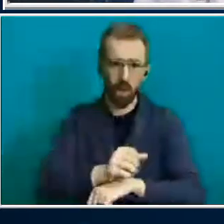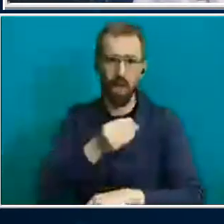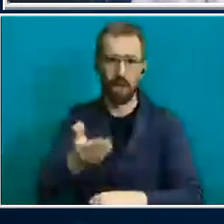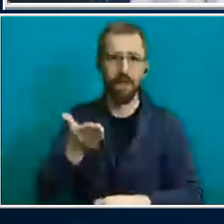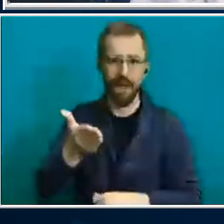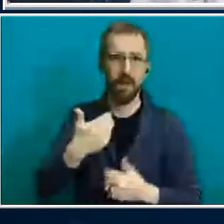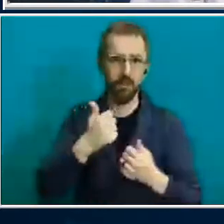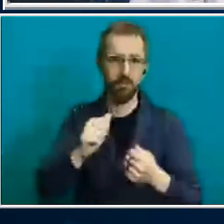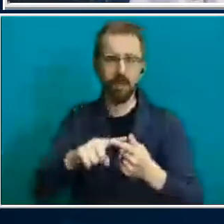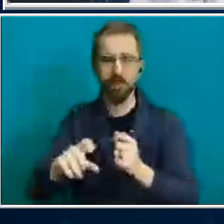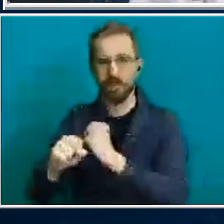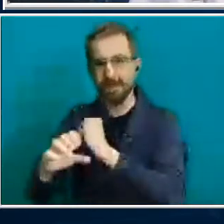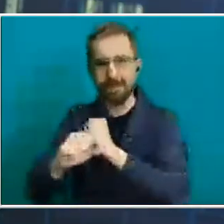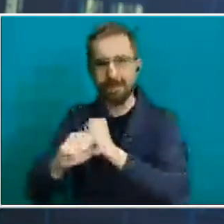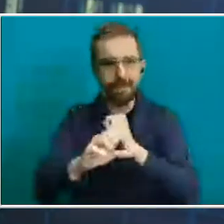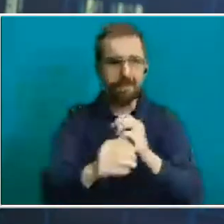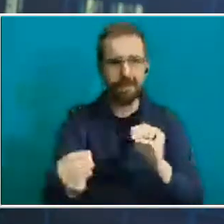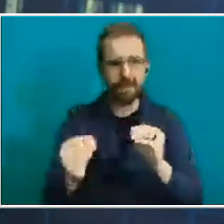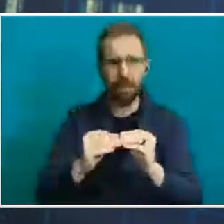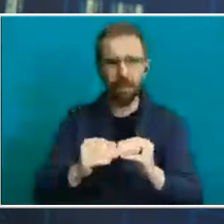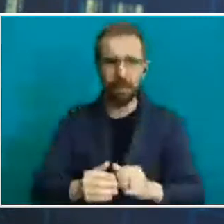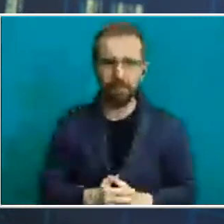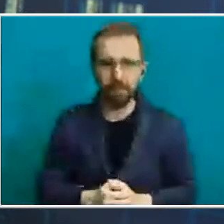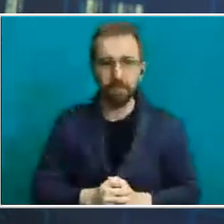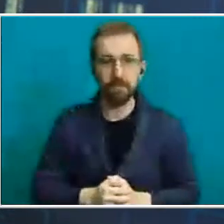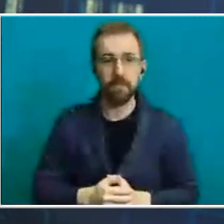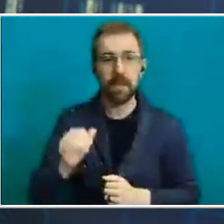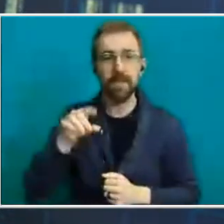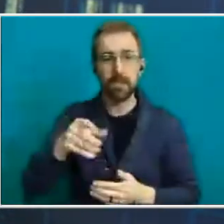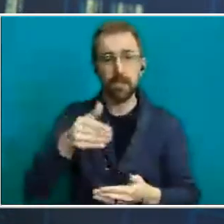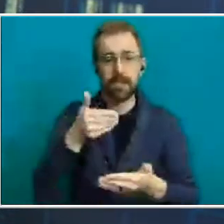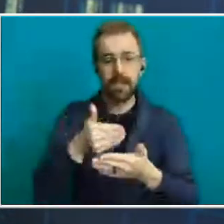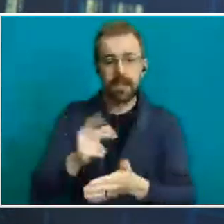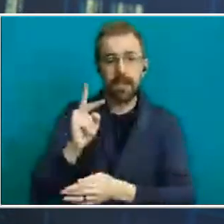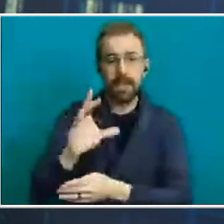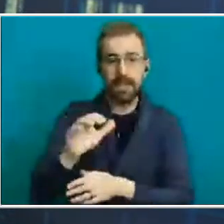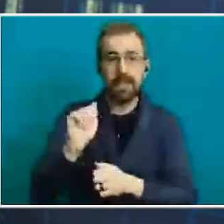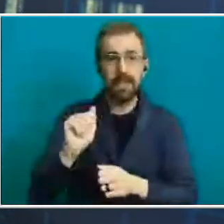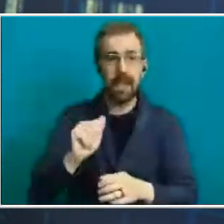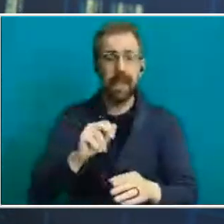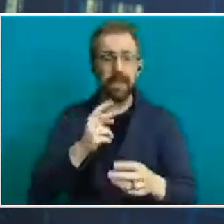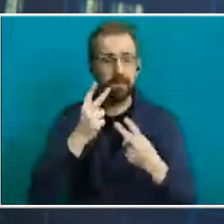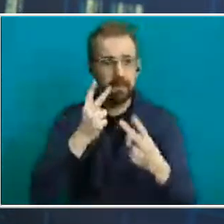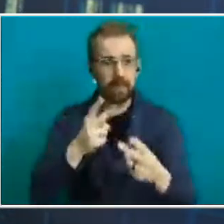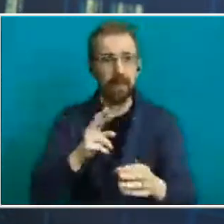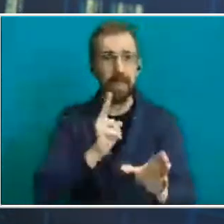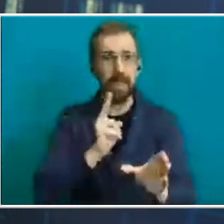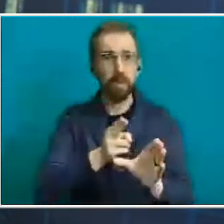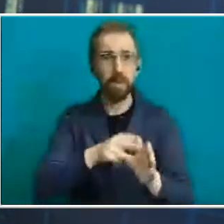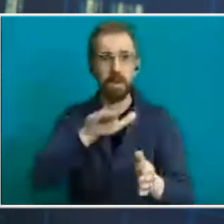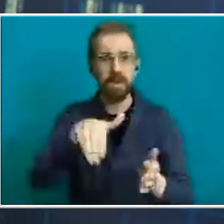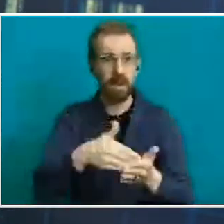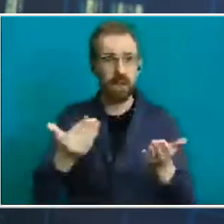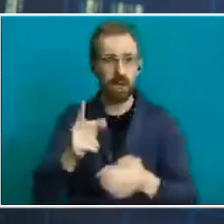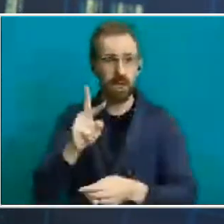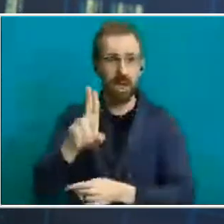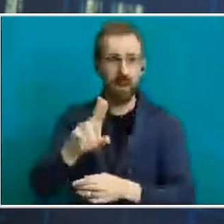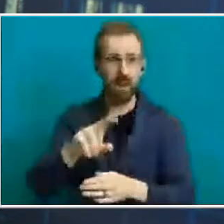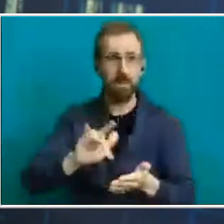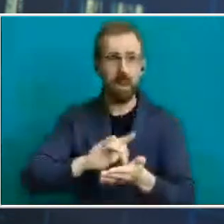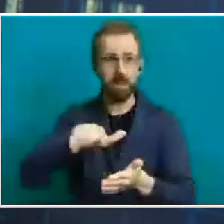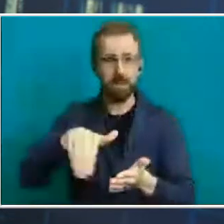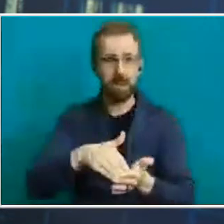out. If you're closer to Kansas City, you can visit our enrollment center here at KU Medical Center. Check out our previous episode